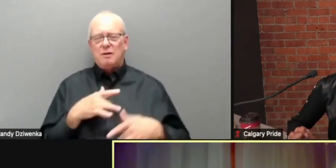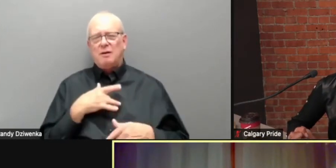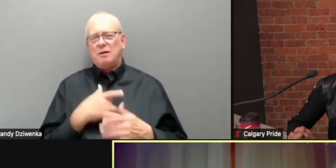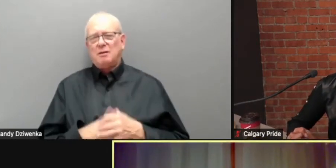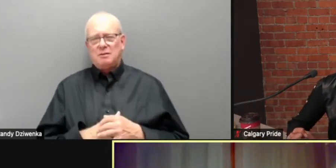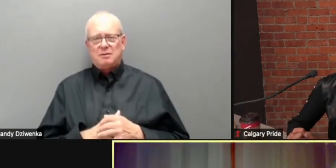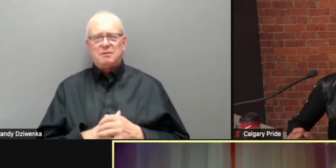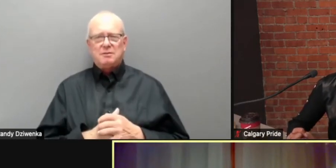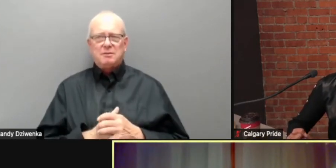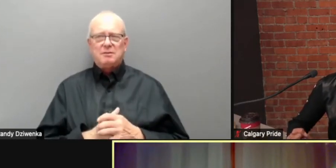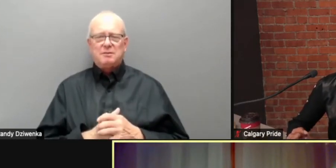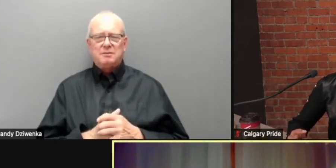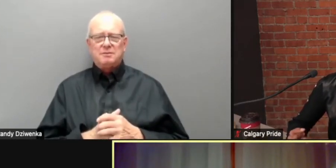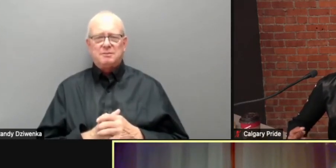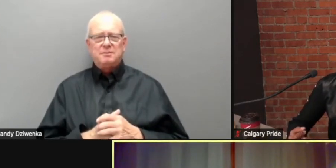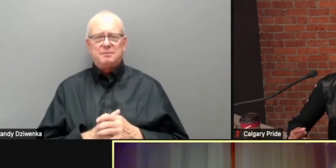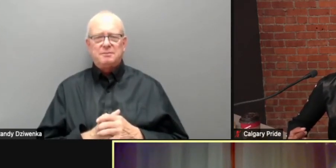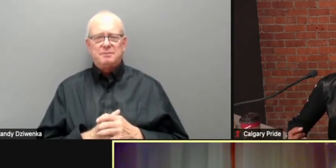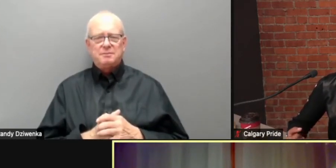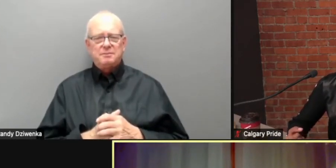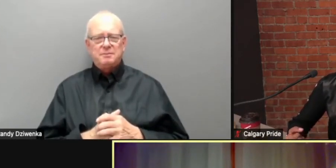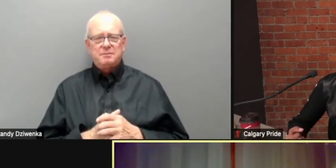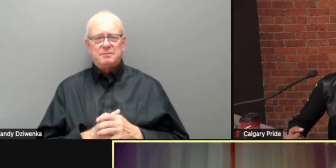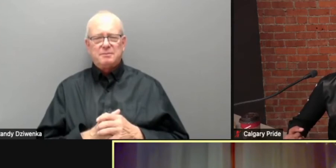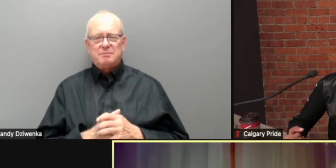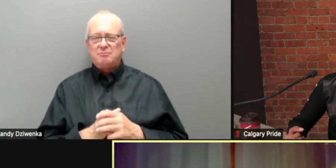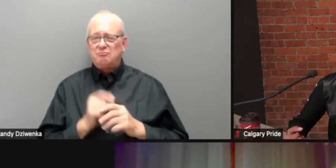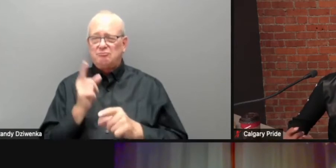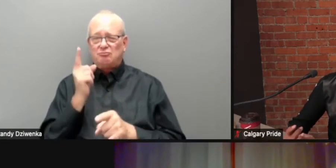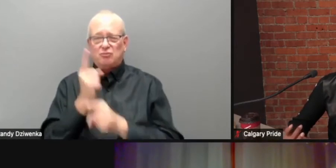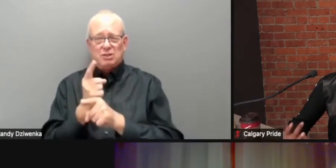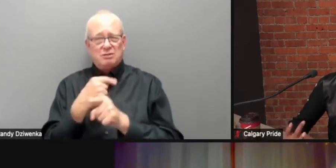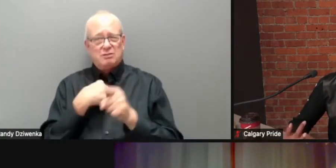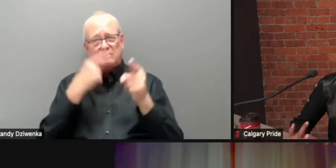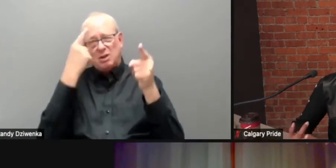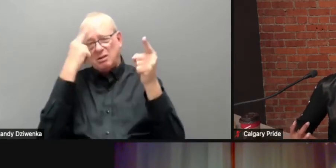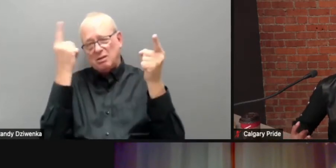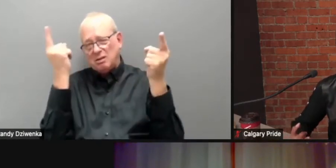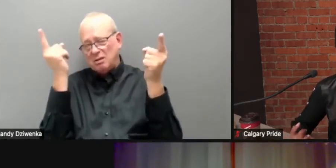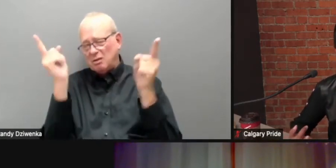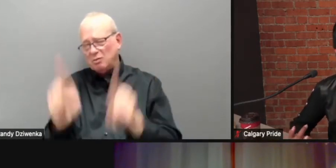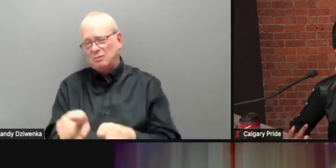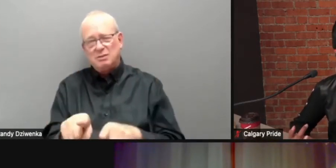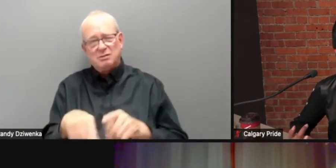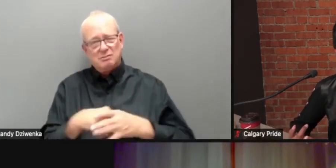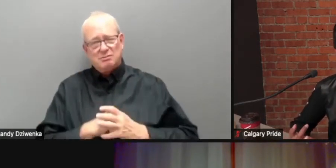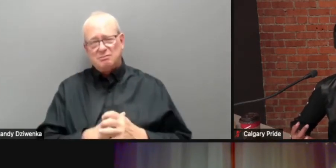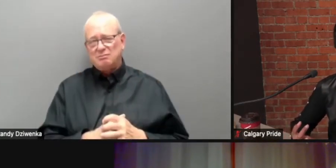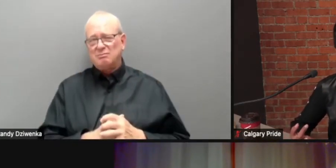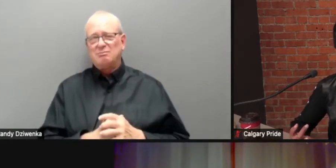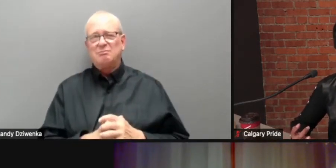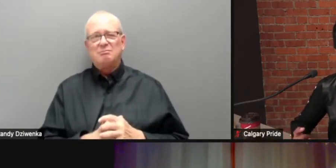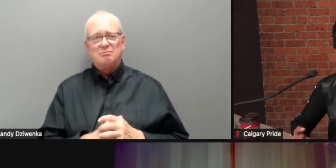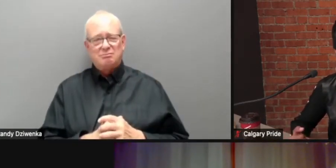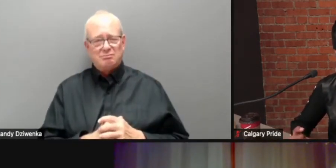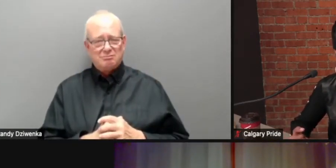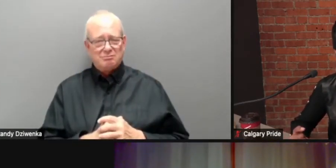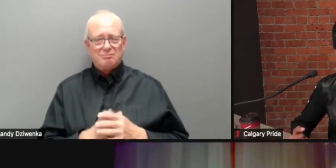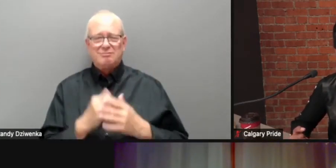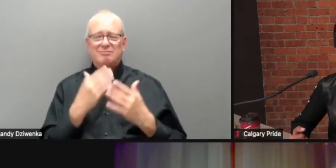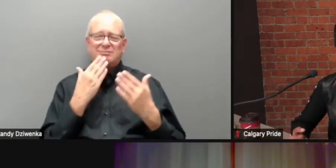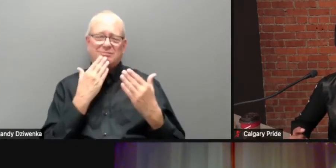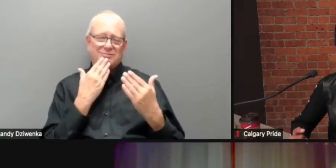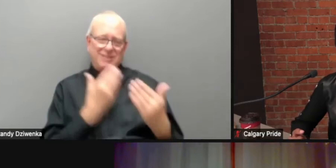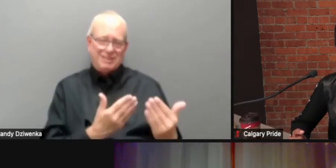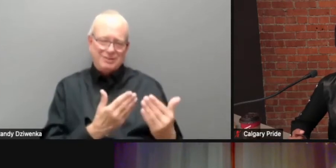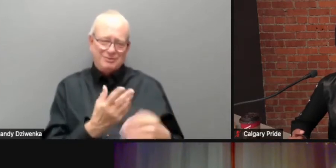Absolutely. I couldn't agree with you more. Mm-hmm. I want to thank both of you for coming on today and sharing the parents'